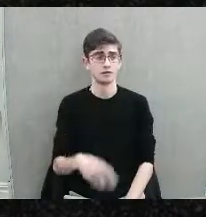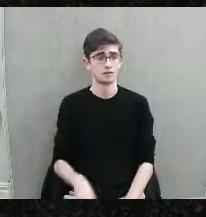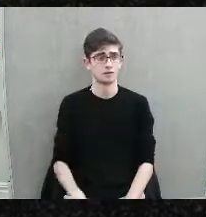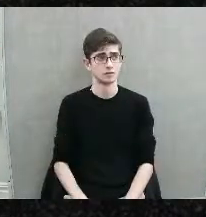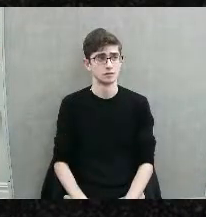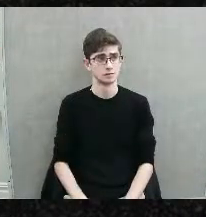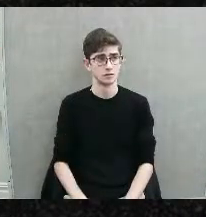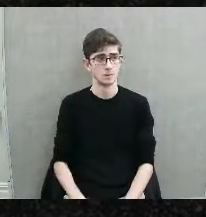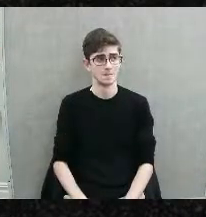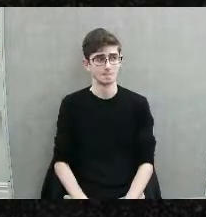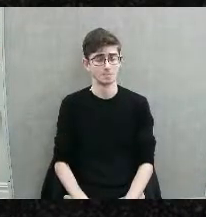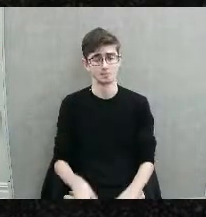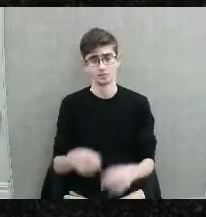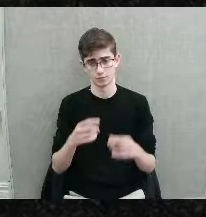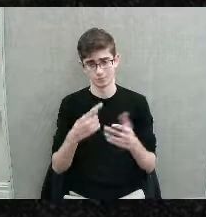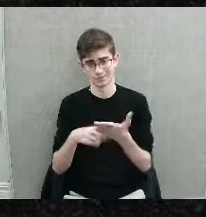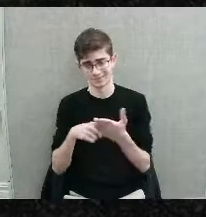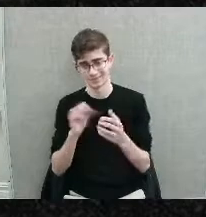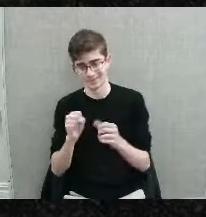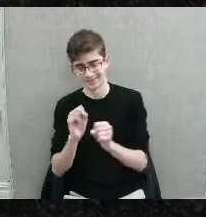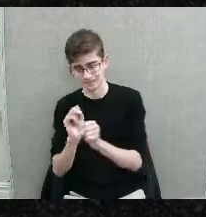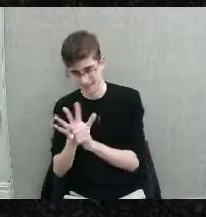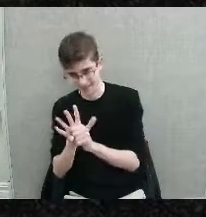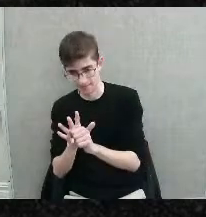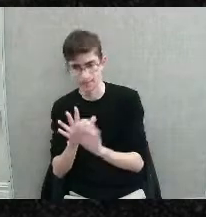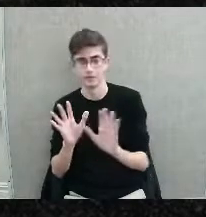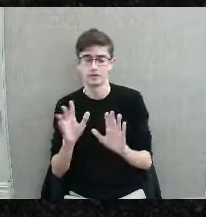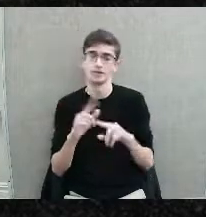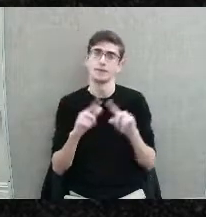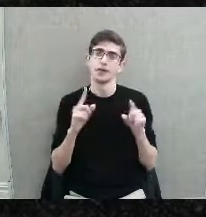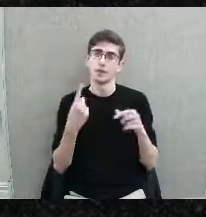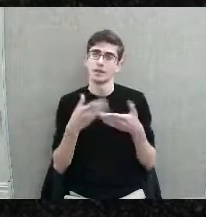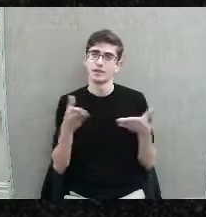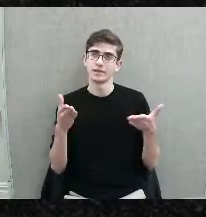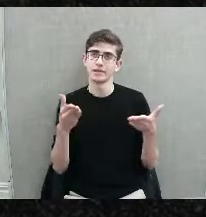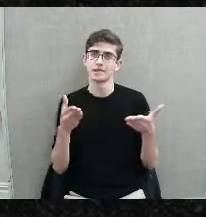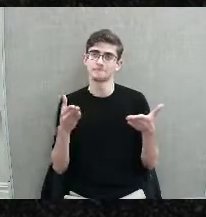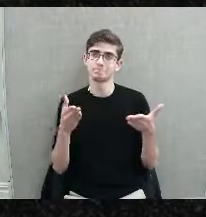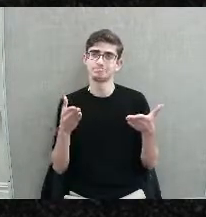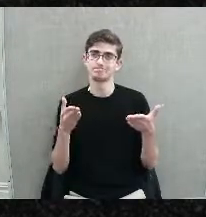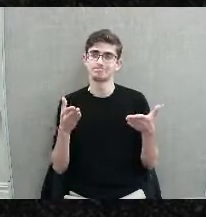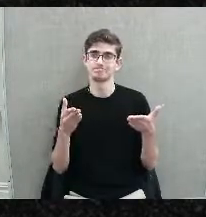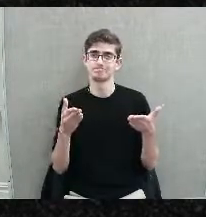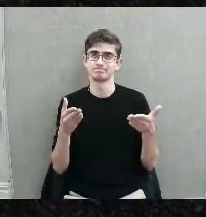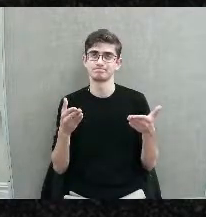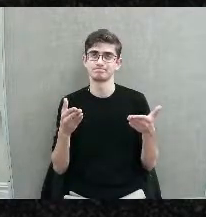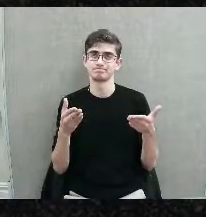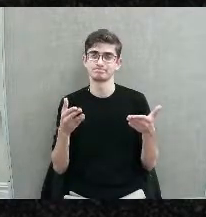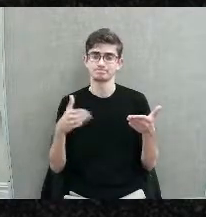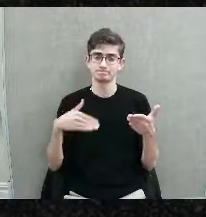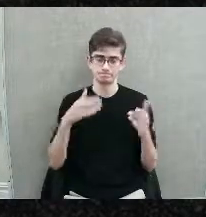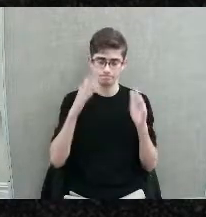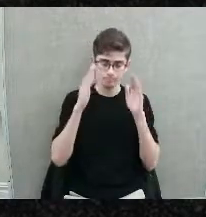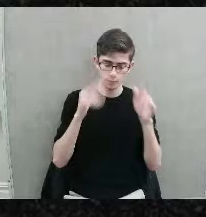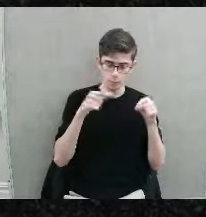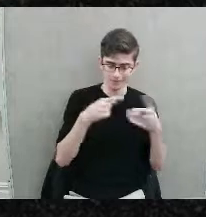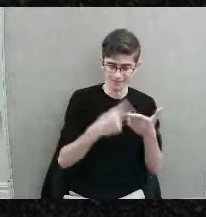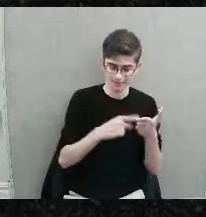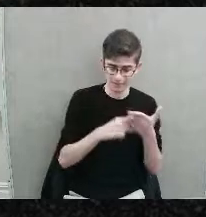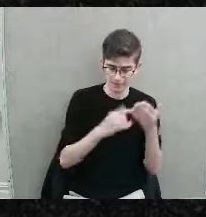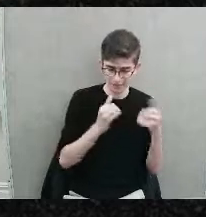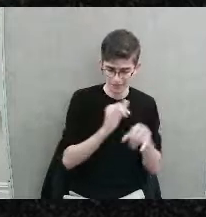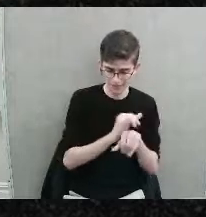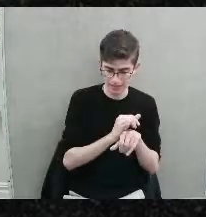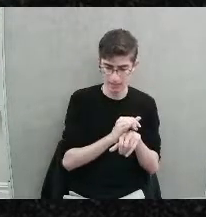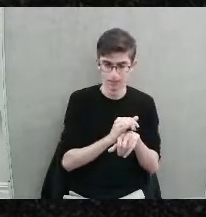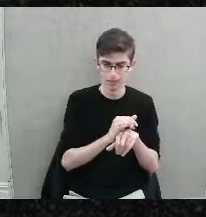pandemic, COVID-19. But one thing that we didn't get to kind of hold in the center in this conversation is thinking about,